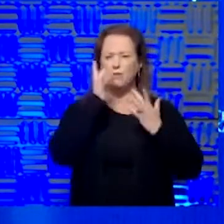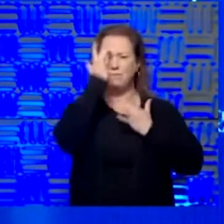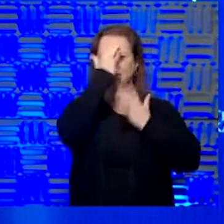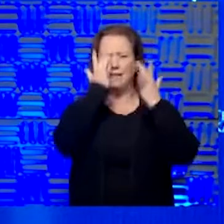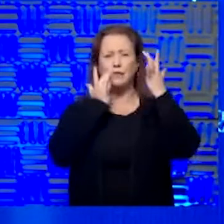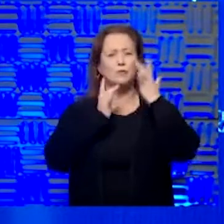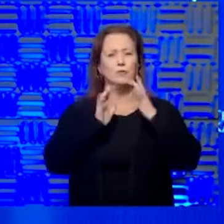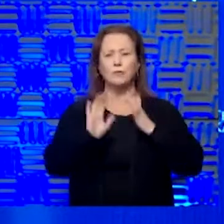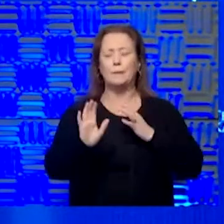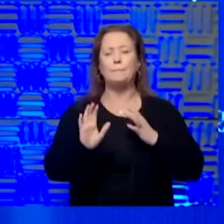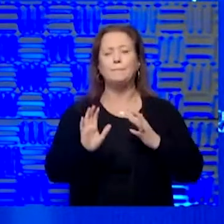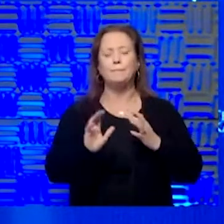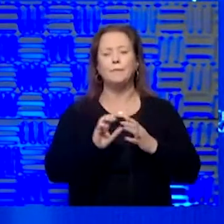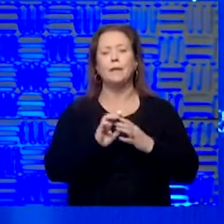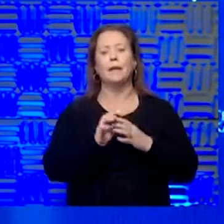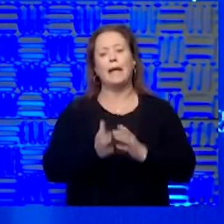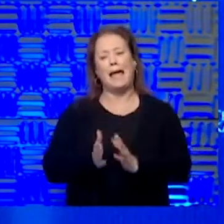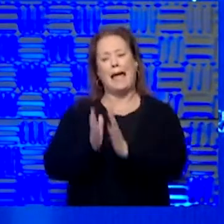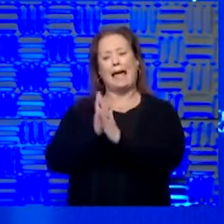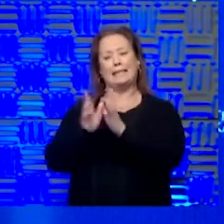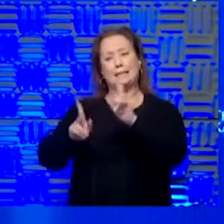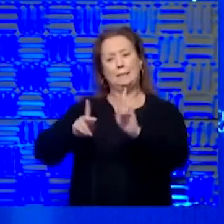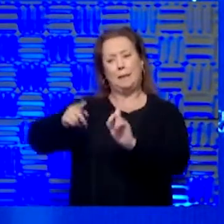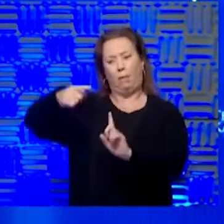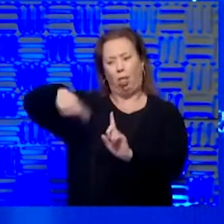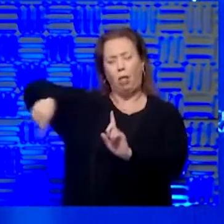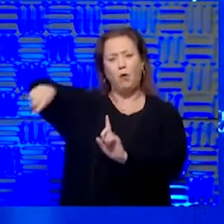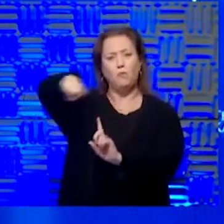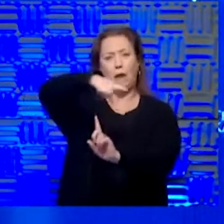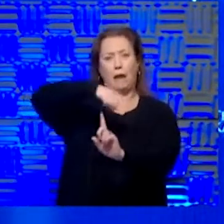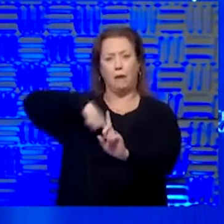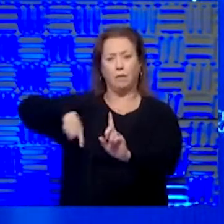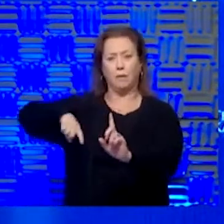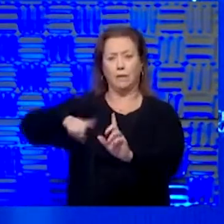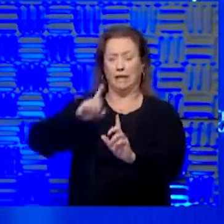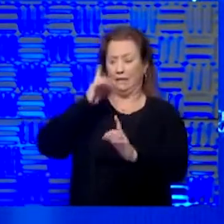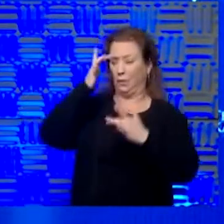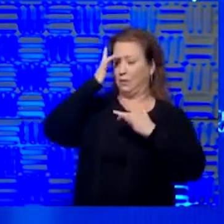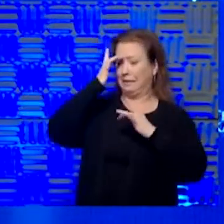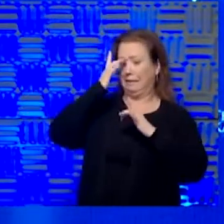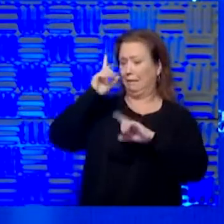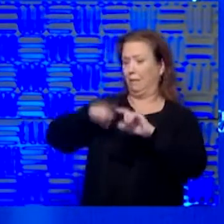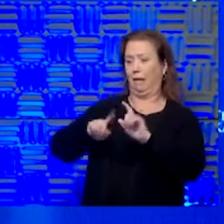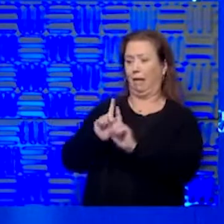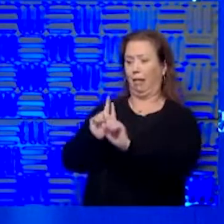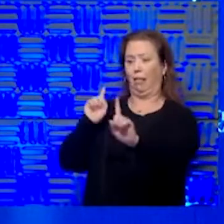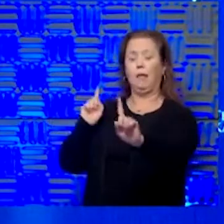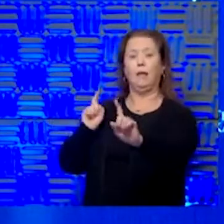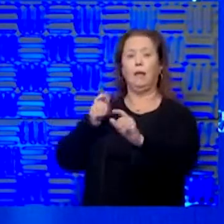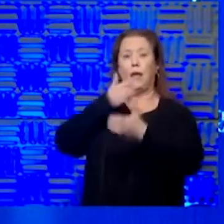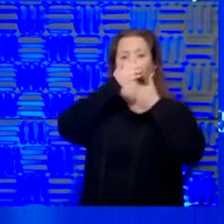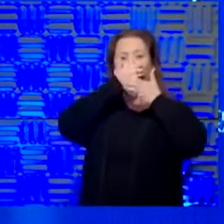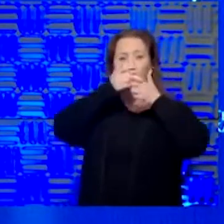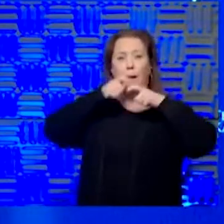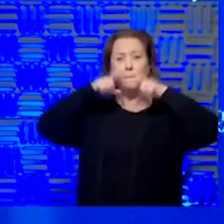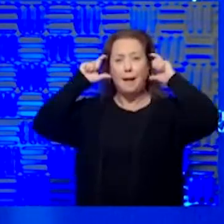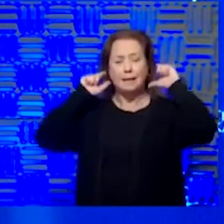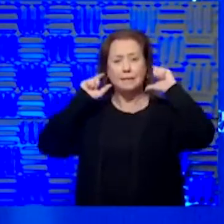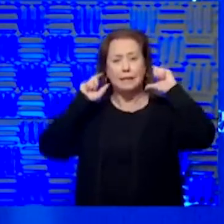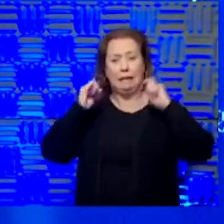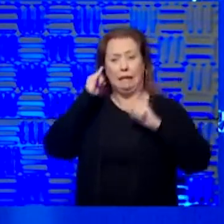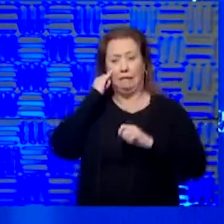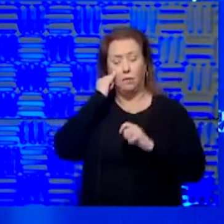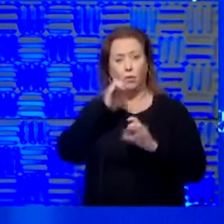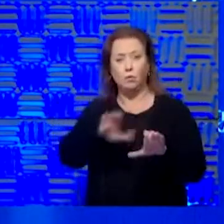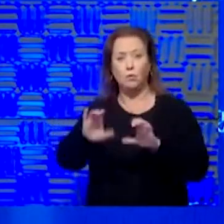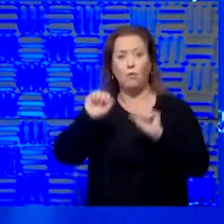face. Ask the people who come around you, or not tell me if you're sick, you can't come in, and wear a mask. I mean, if you do those